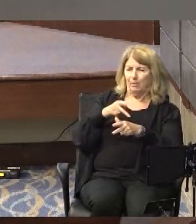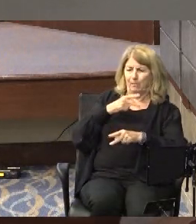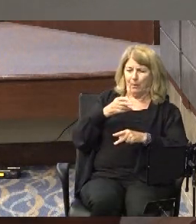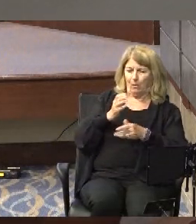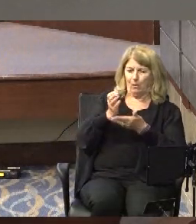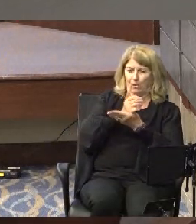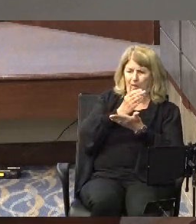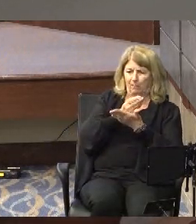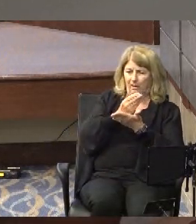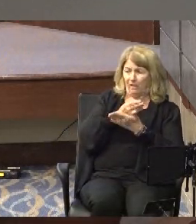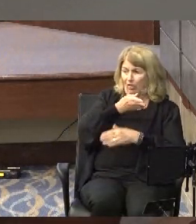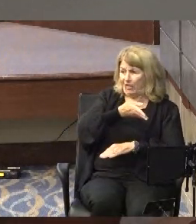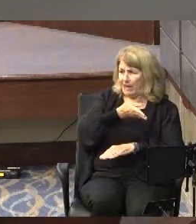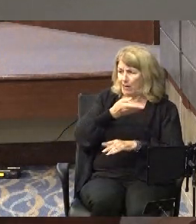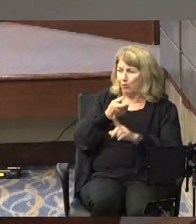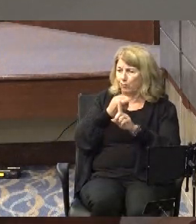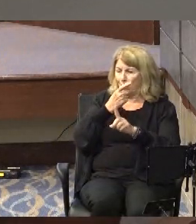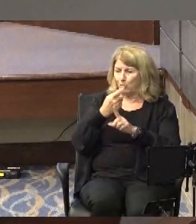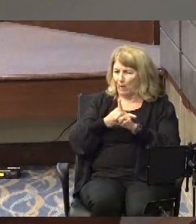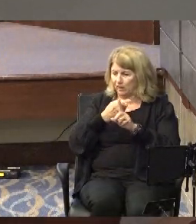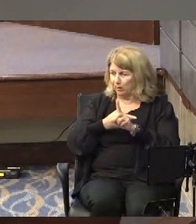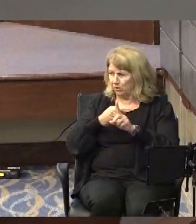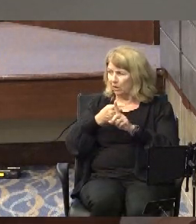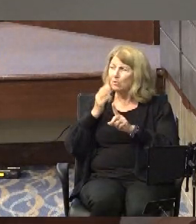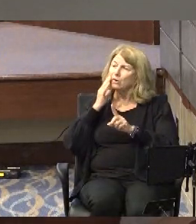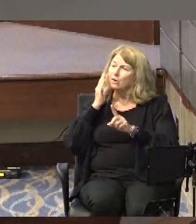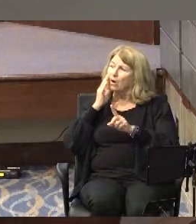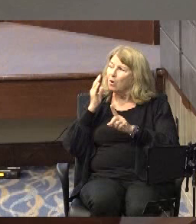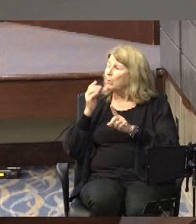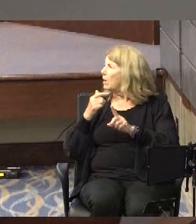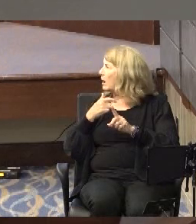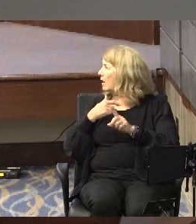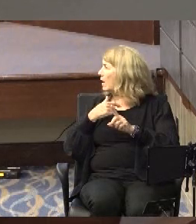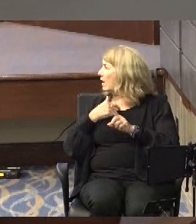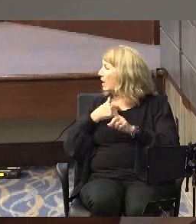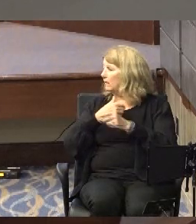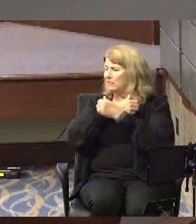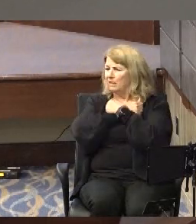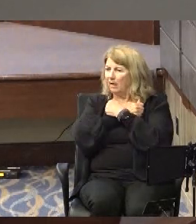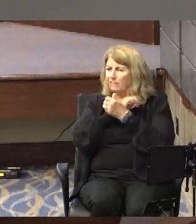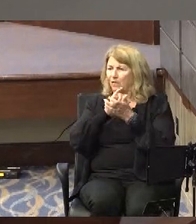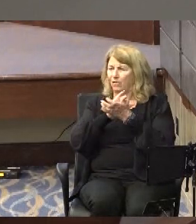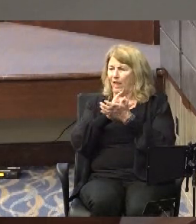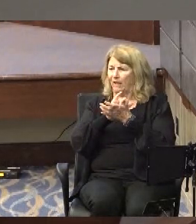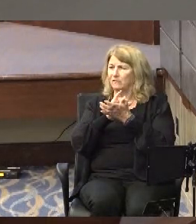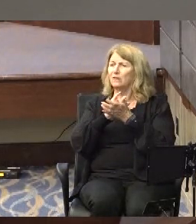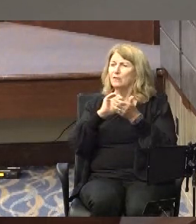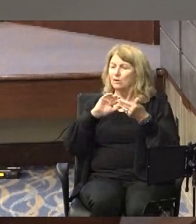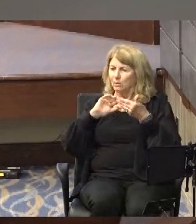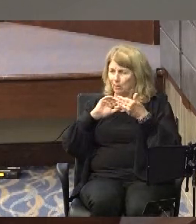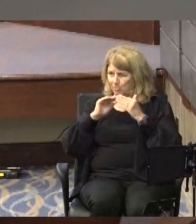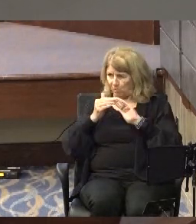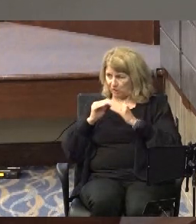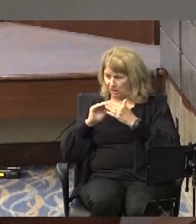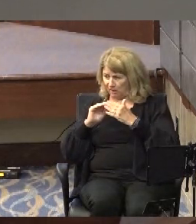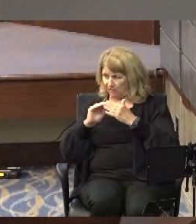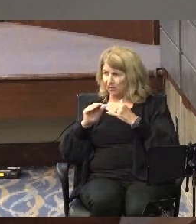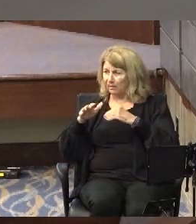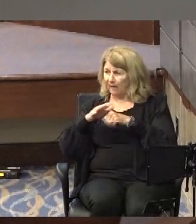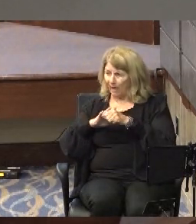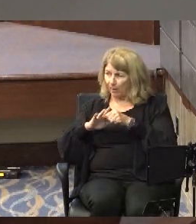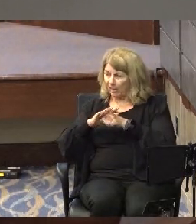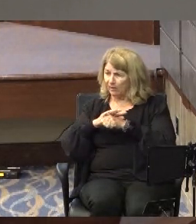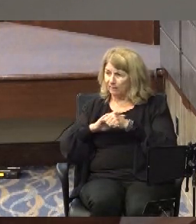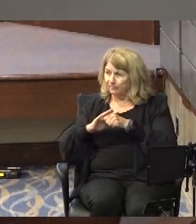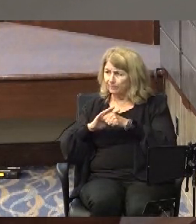know, renters there. You know, I've walked around the community, I've gotten signatures, I've submitted that to the planning board, the people that